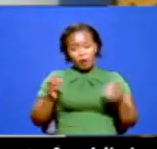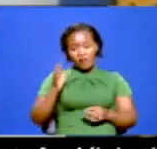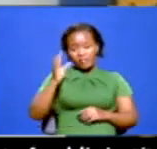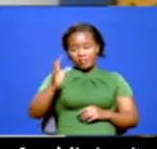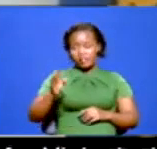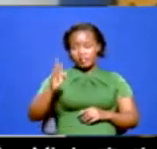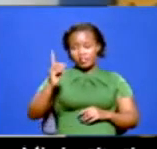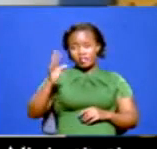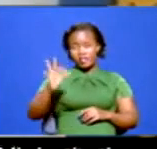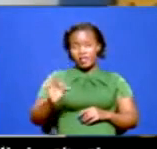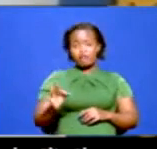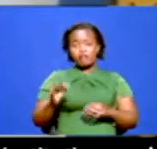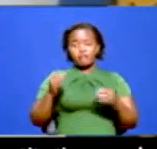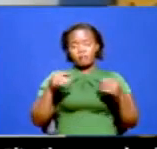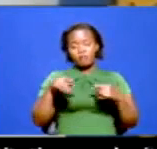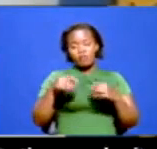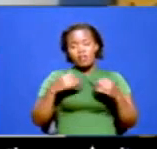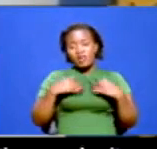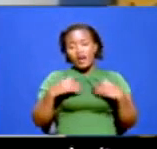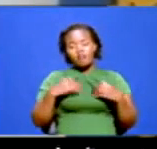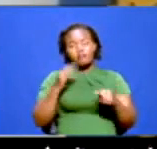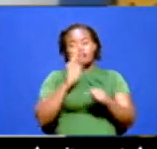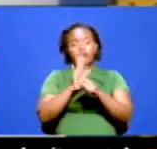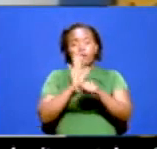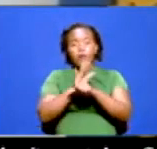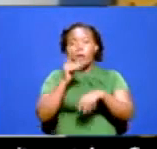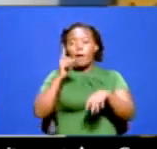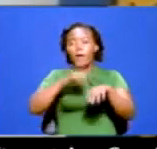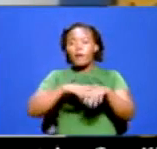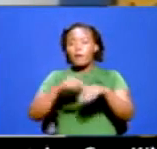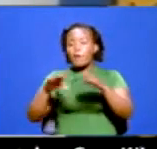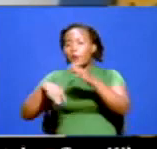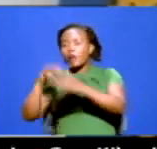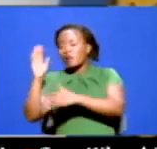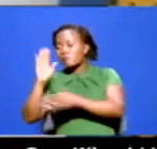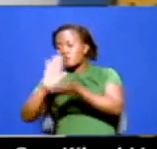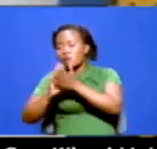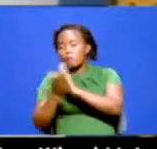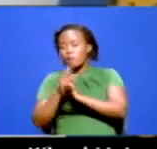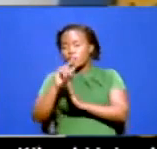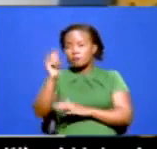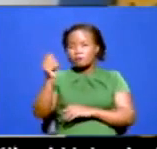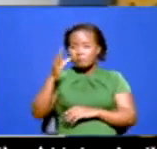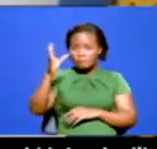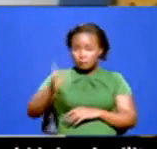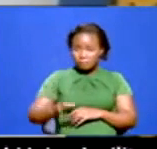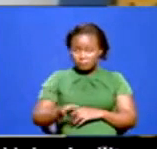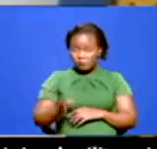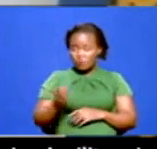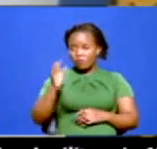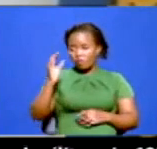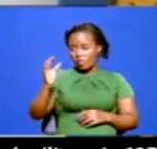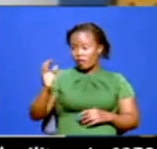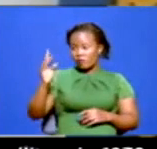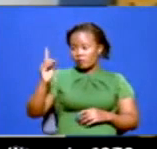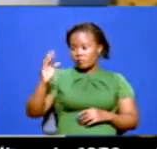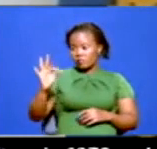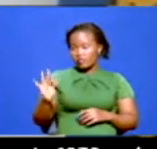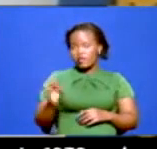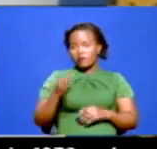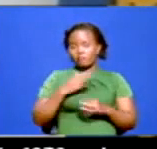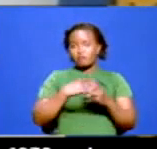really has also to get out there and become a Kenyan. Okay. And the CDF, as I said to you